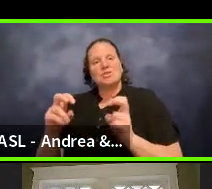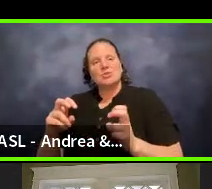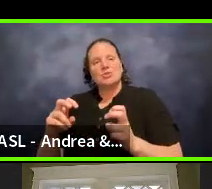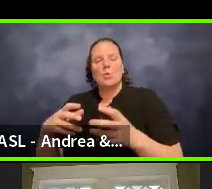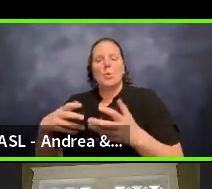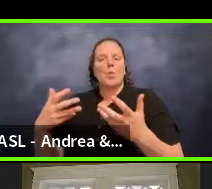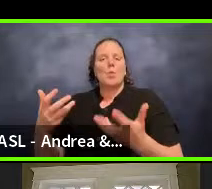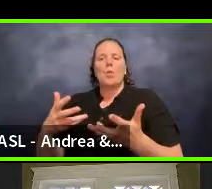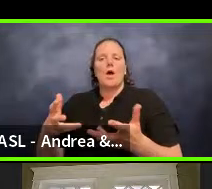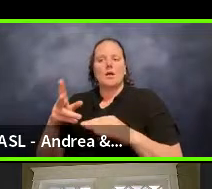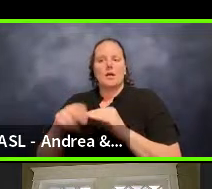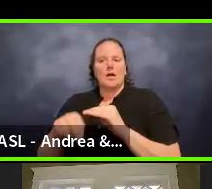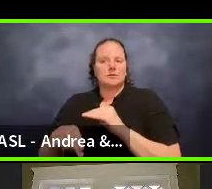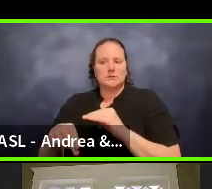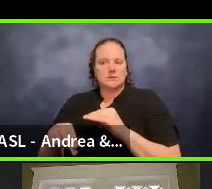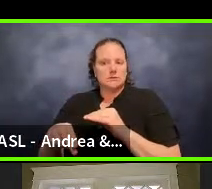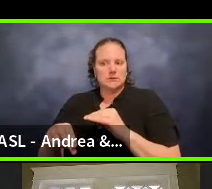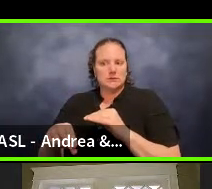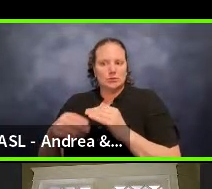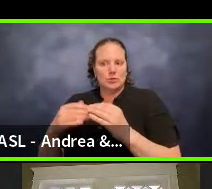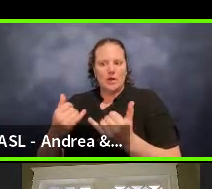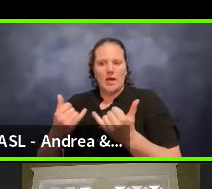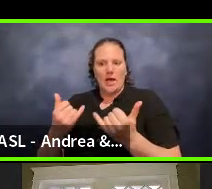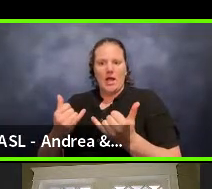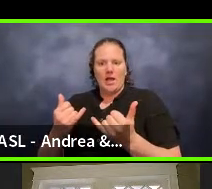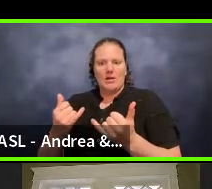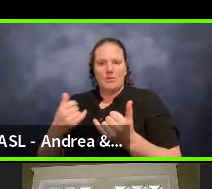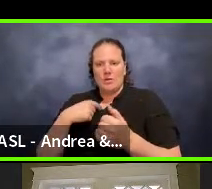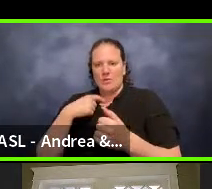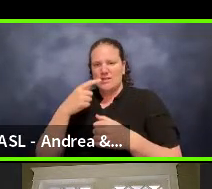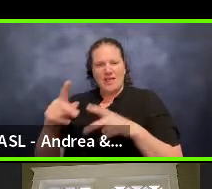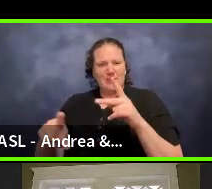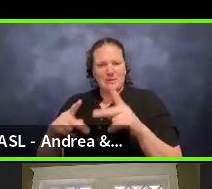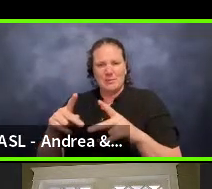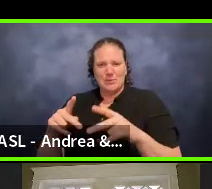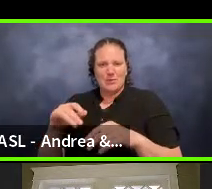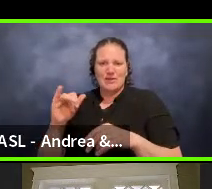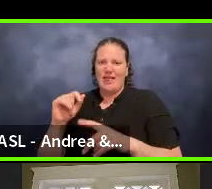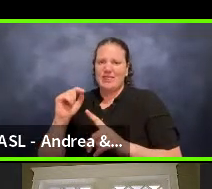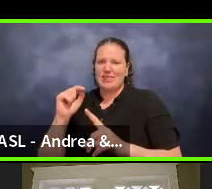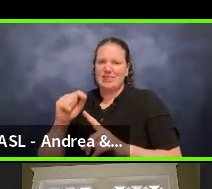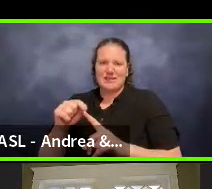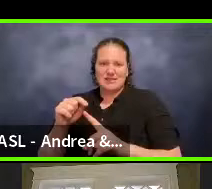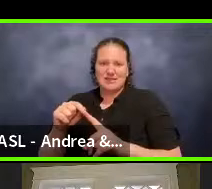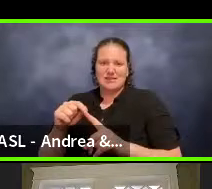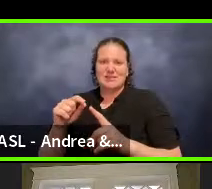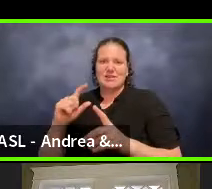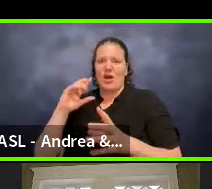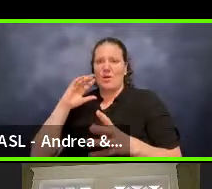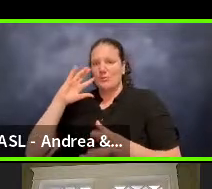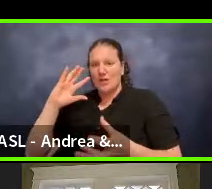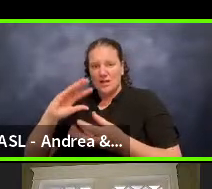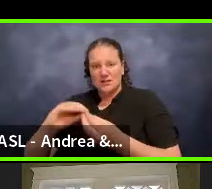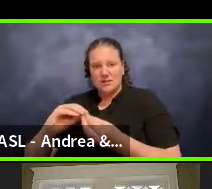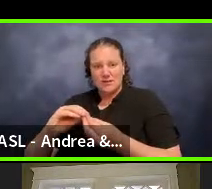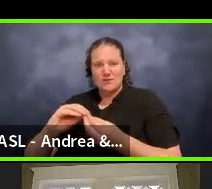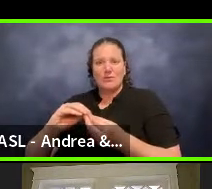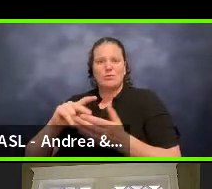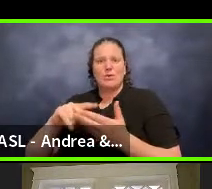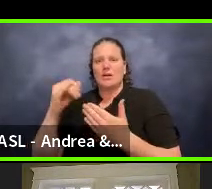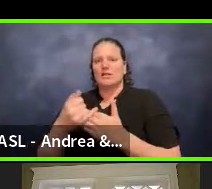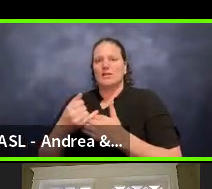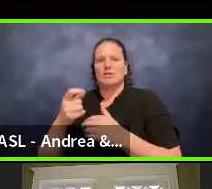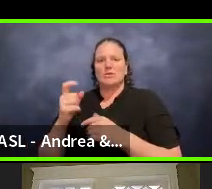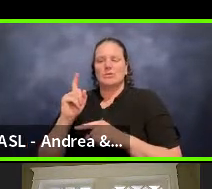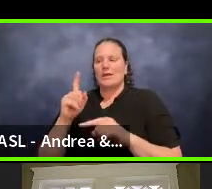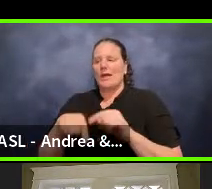what gets cut, right now we are telling folks that this is a comprehensive project. You can't just